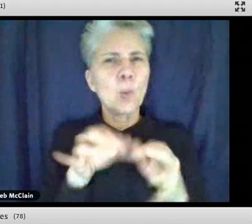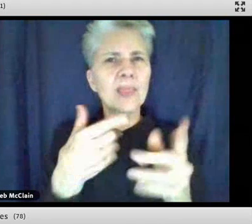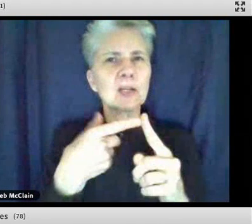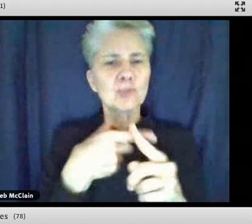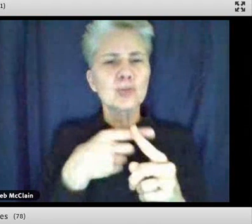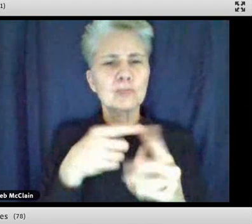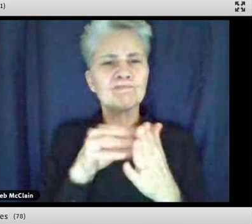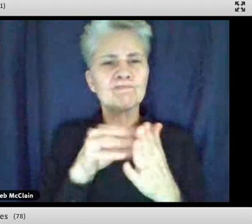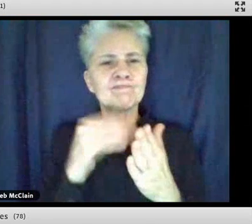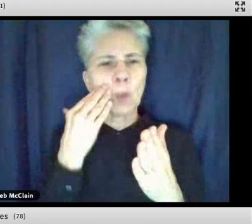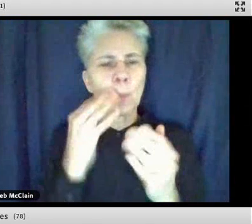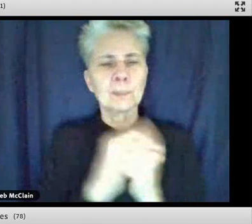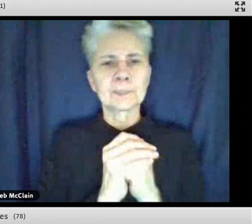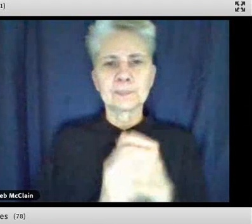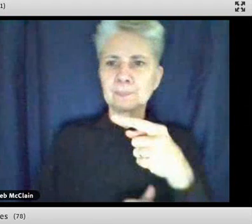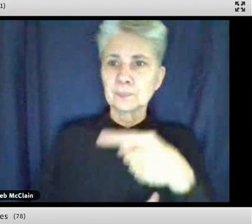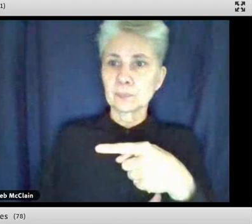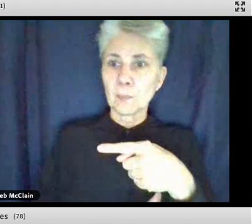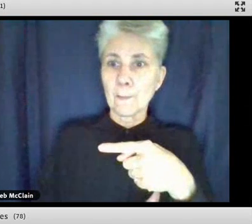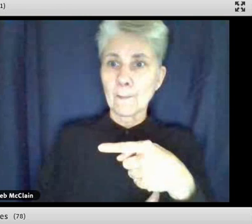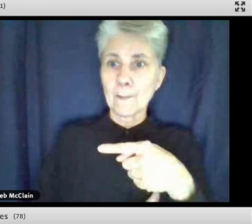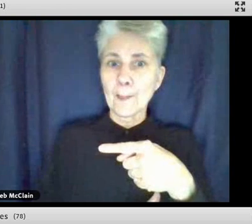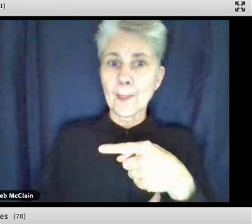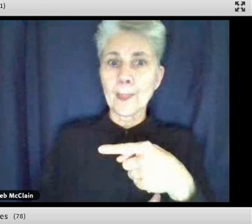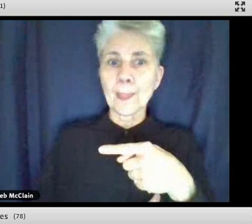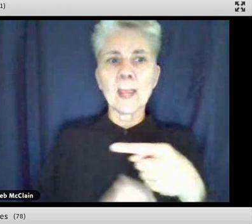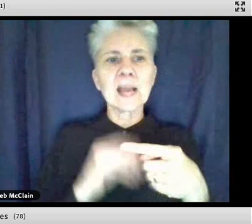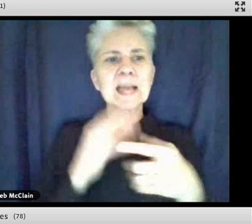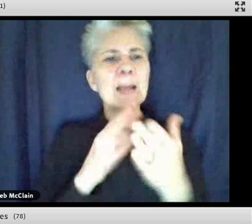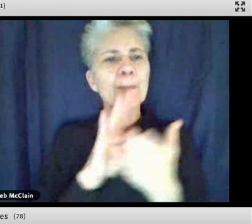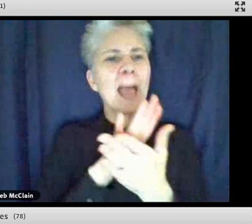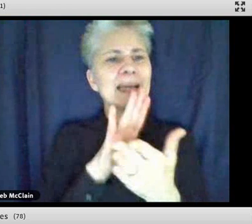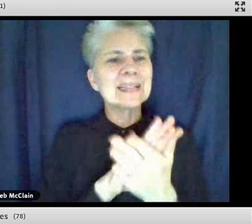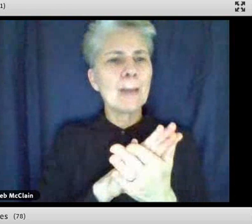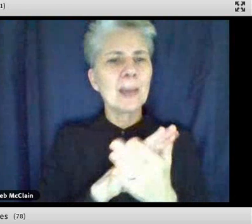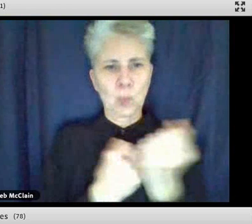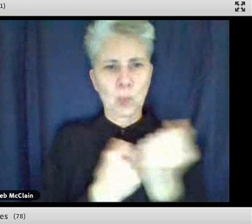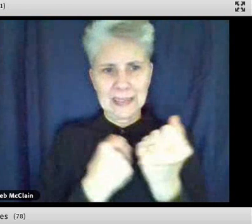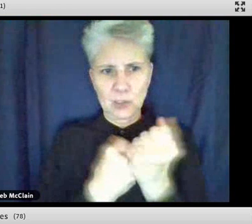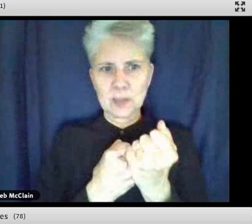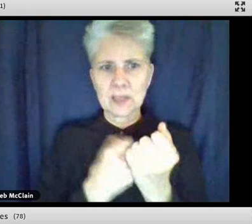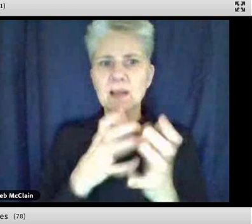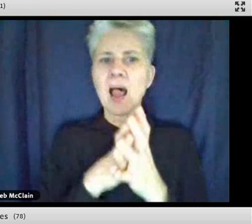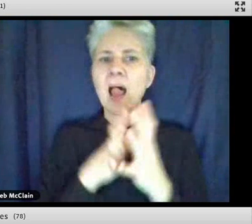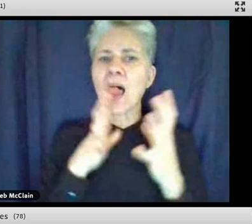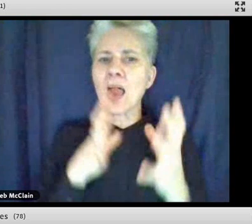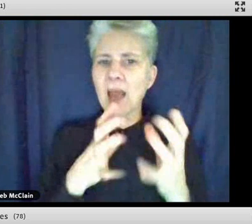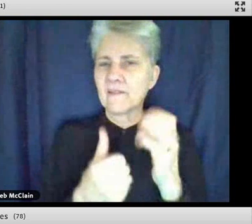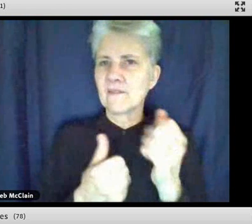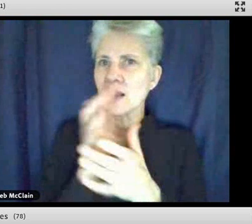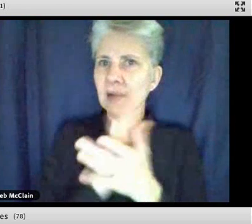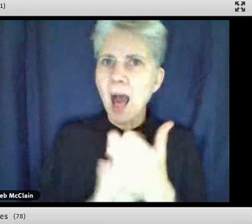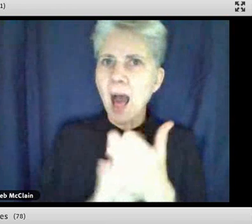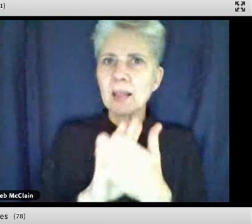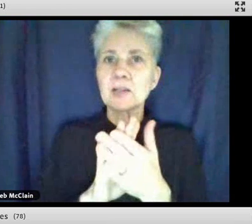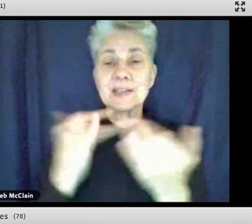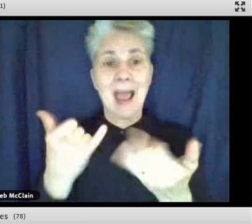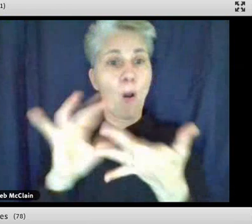This is some academic resources because most colleges have gone completely online. And how do you offer